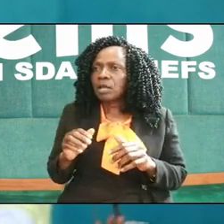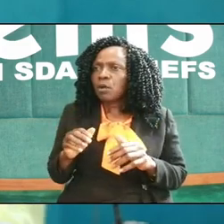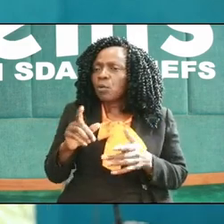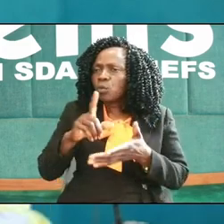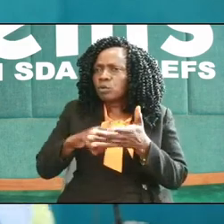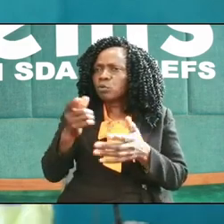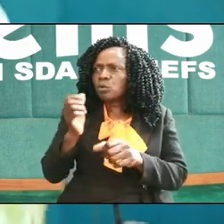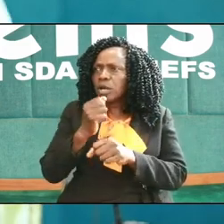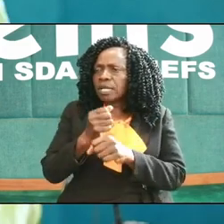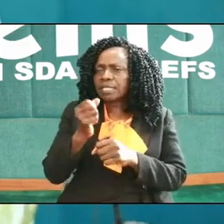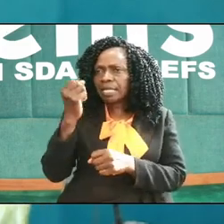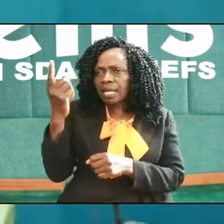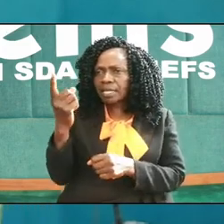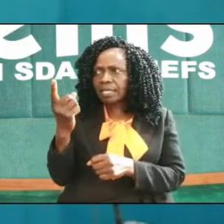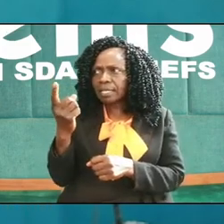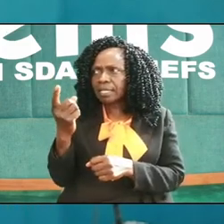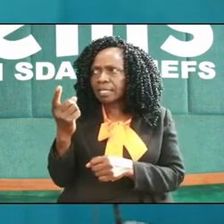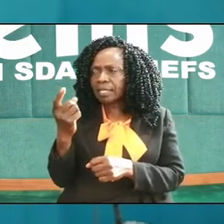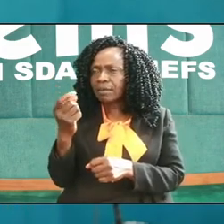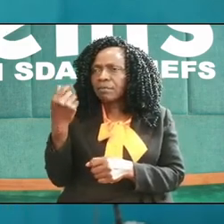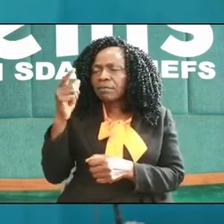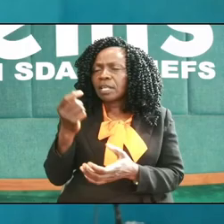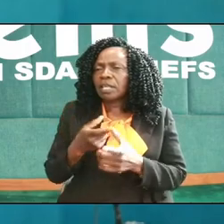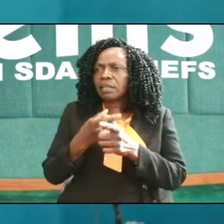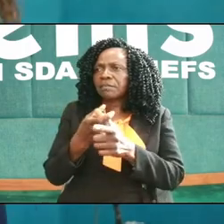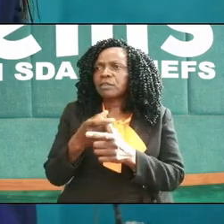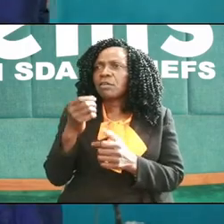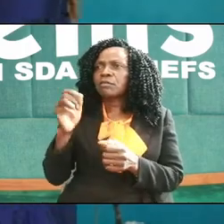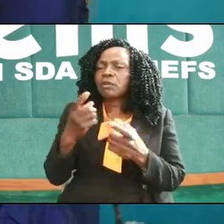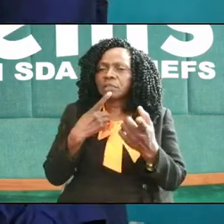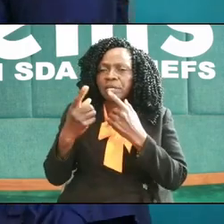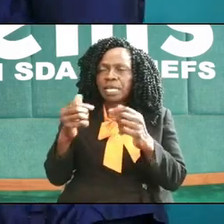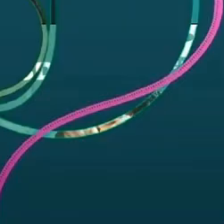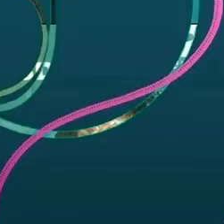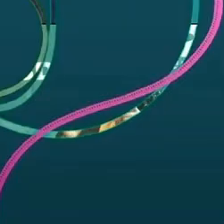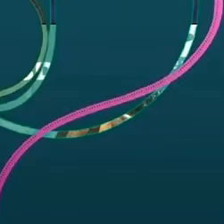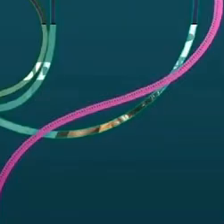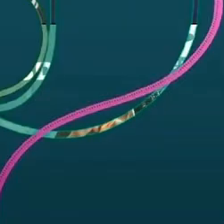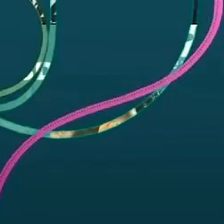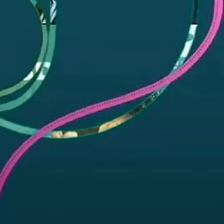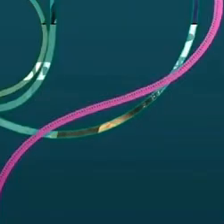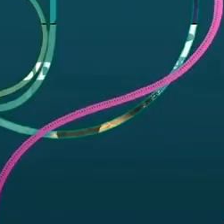Yes, Alisa. Quickly. Come and say quickly.